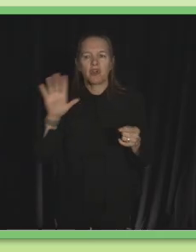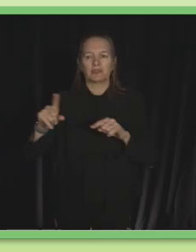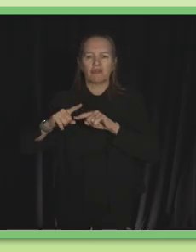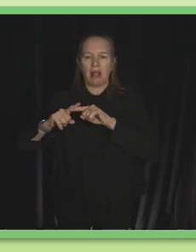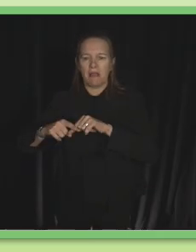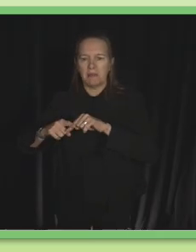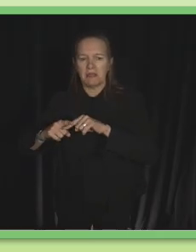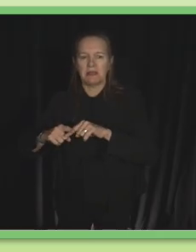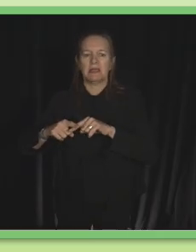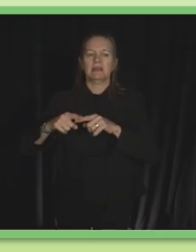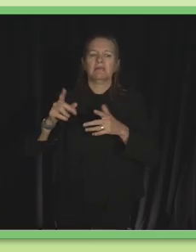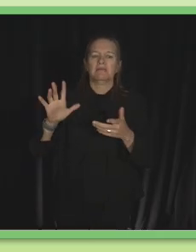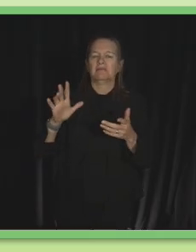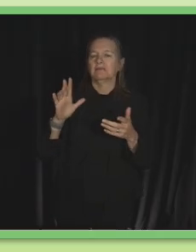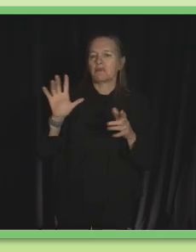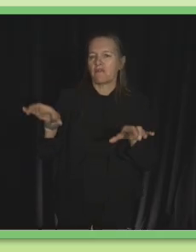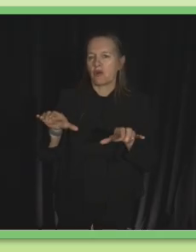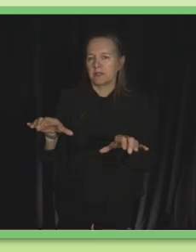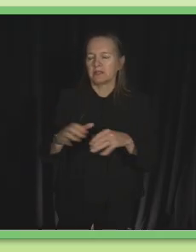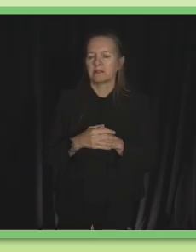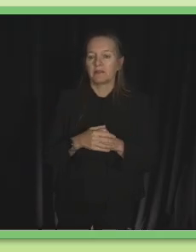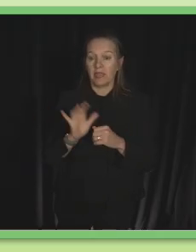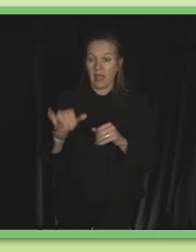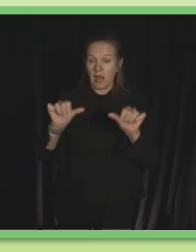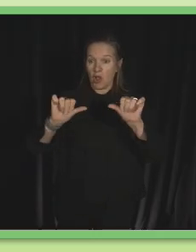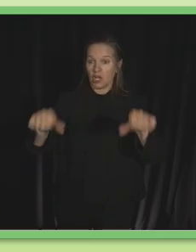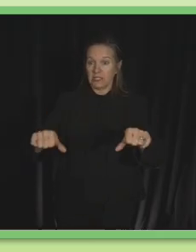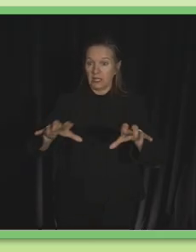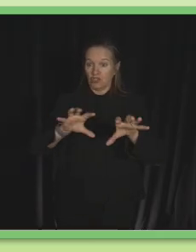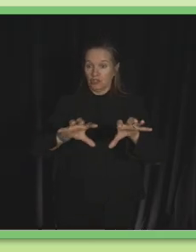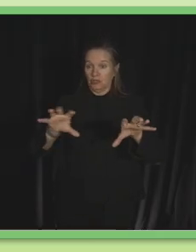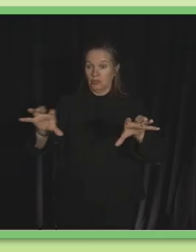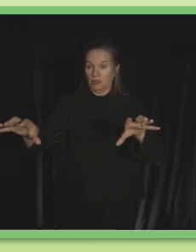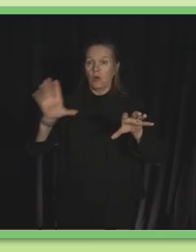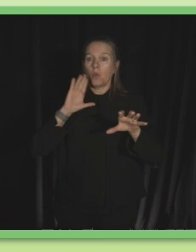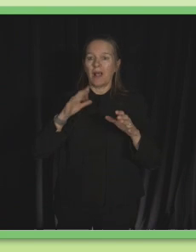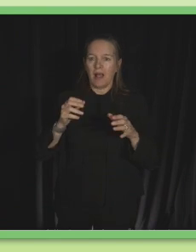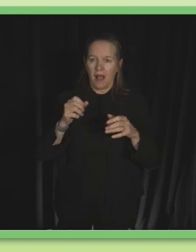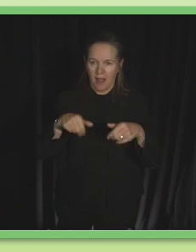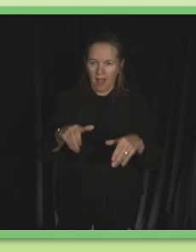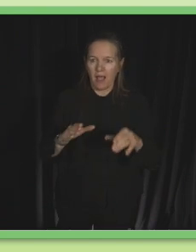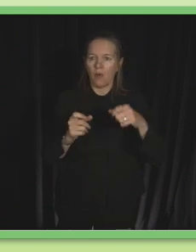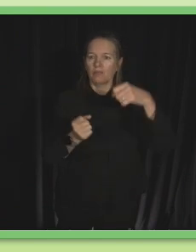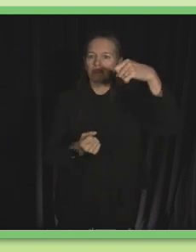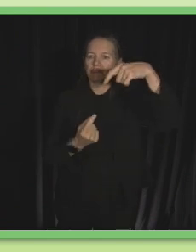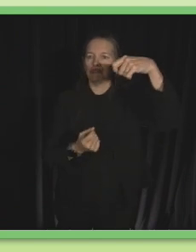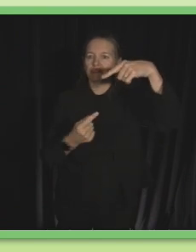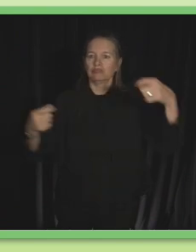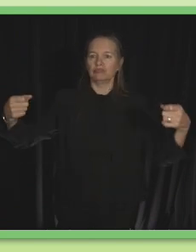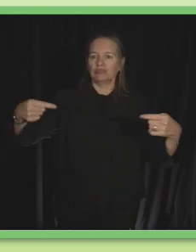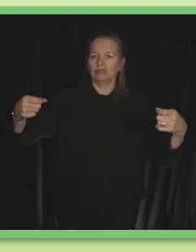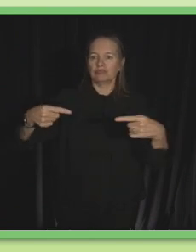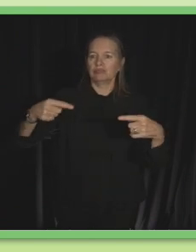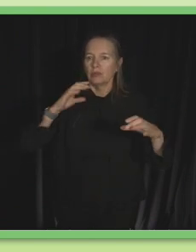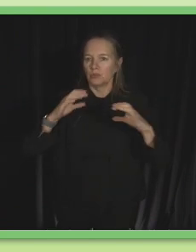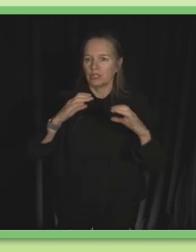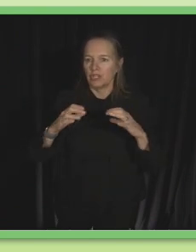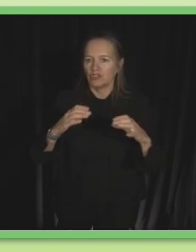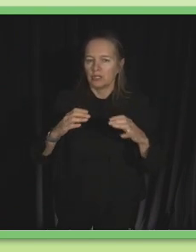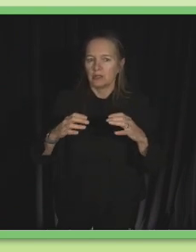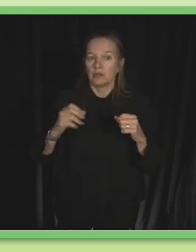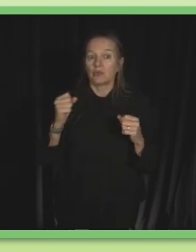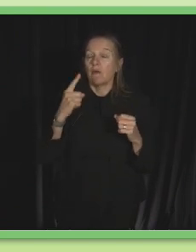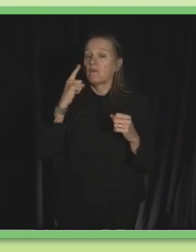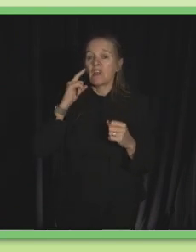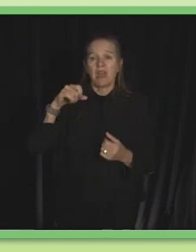This architecture enables both north-south communication and east-west communication, so for omnidirectional